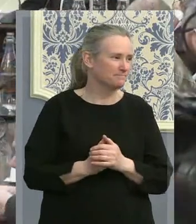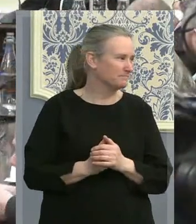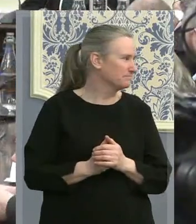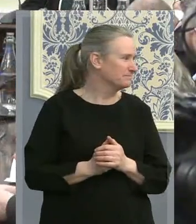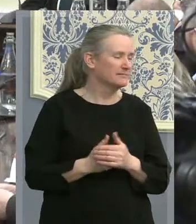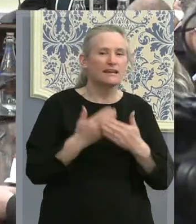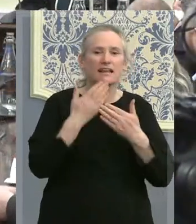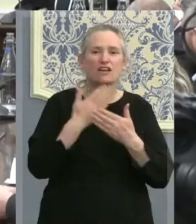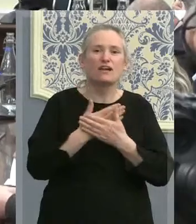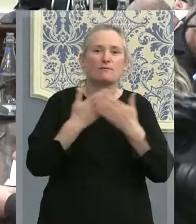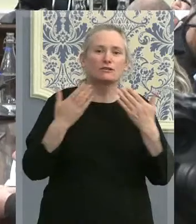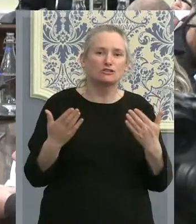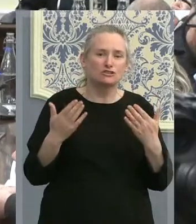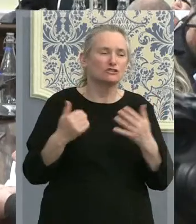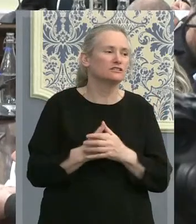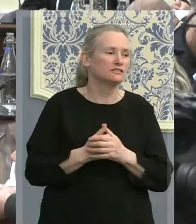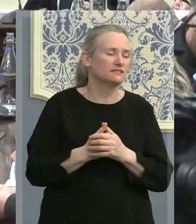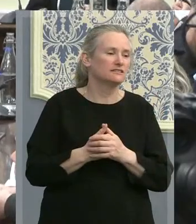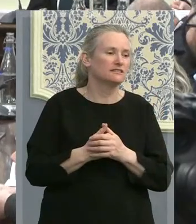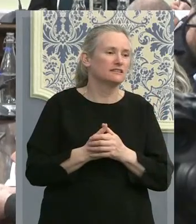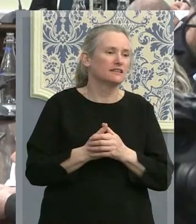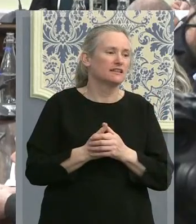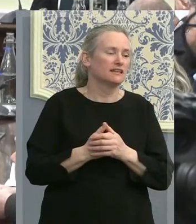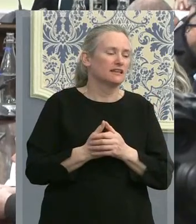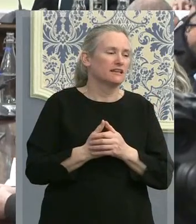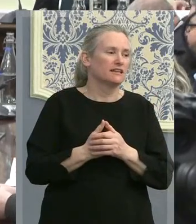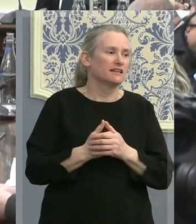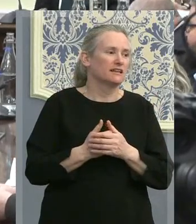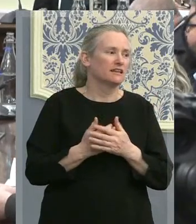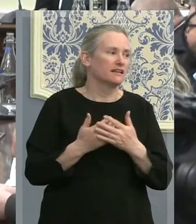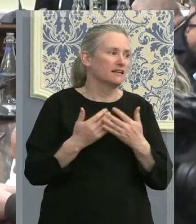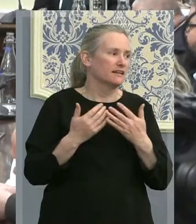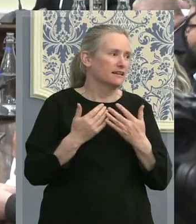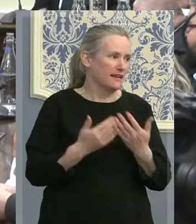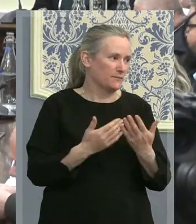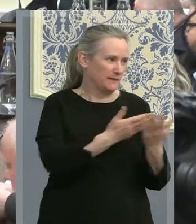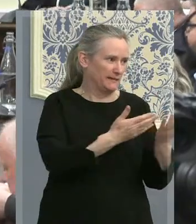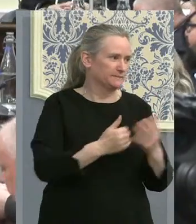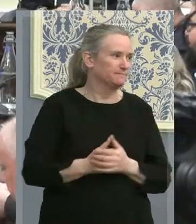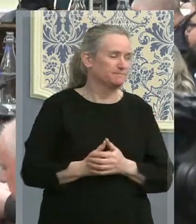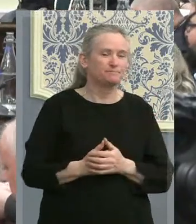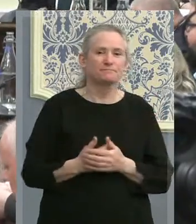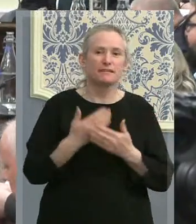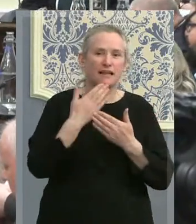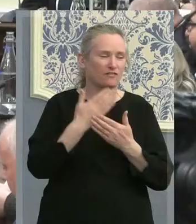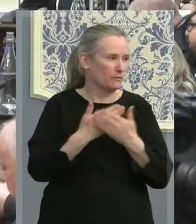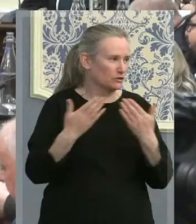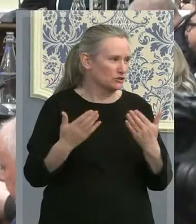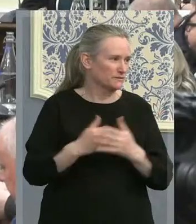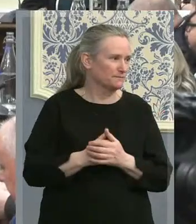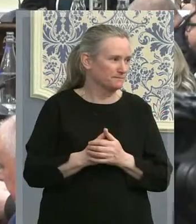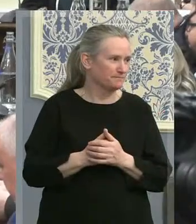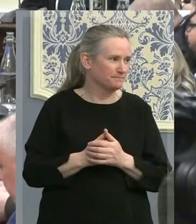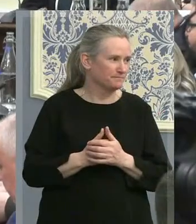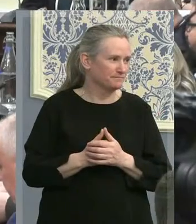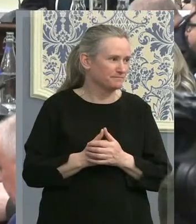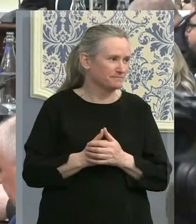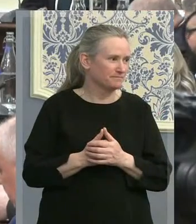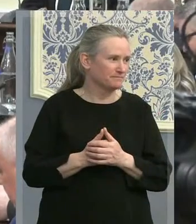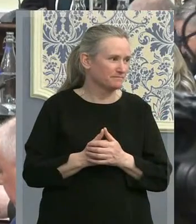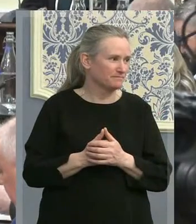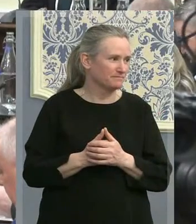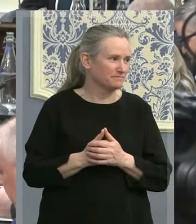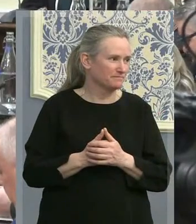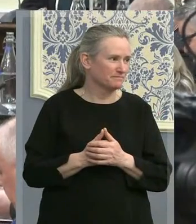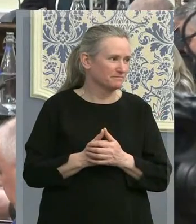Thank you very much, Jody. And now from the Social Democrats, Councillor Mary Roach. Thanks, Mayor. I think I could adopt